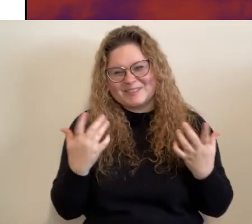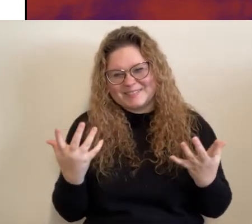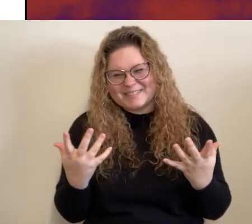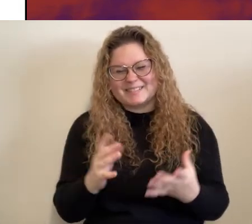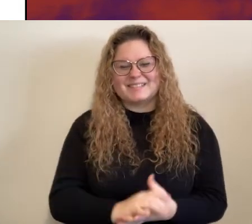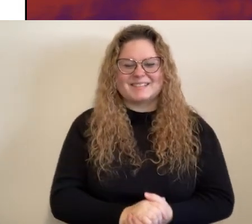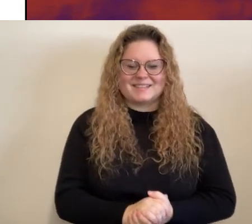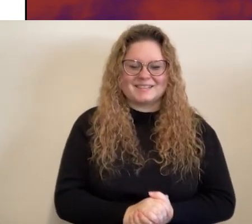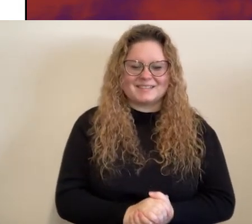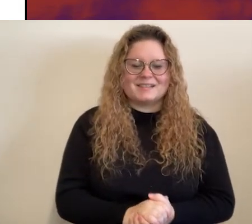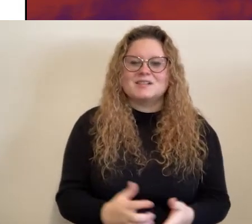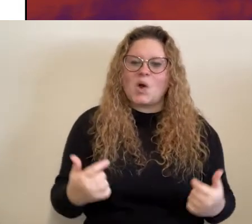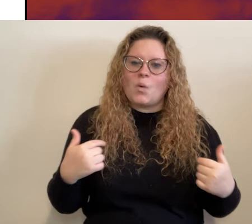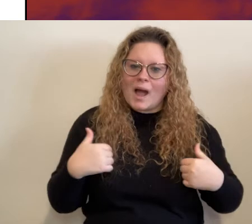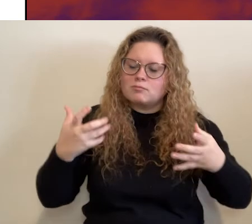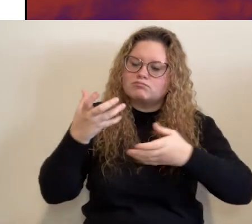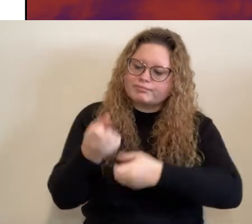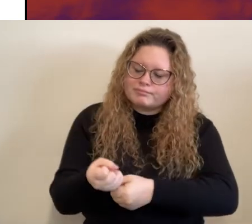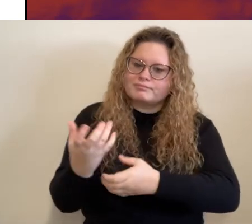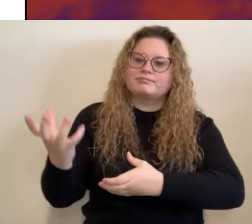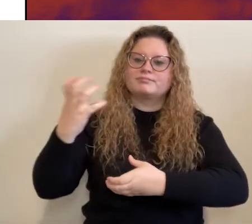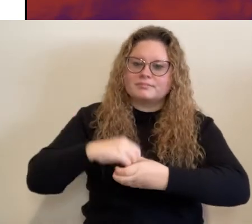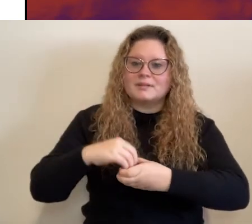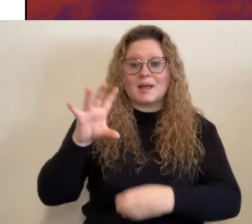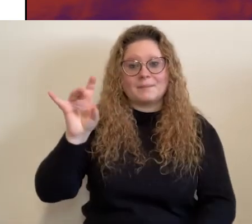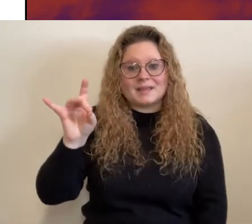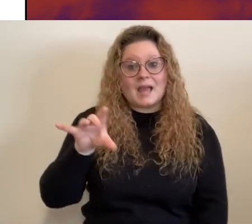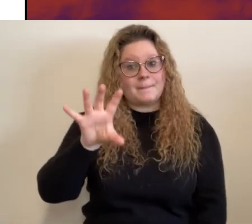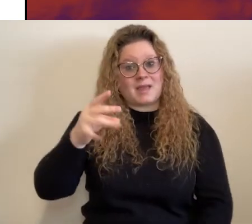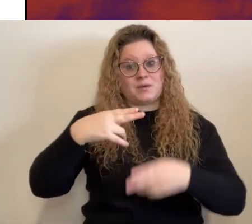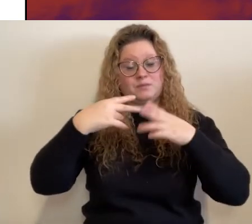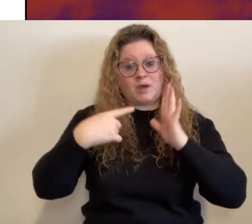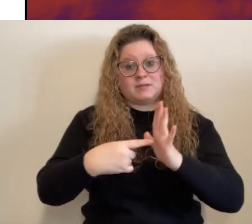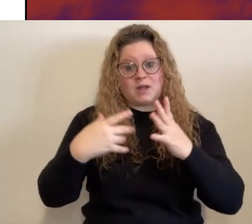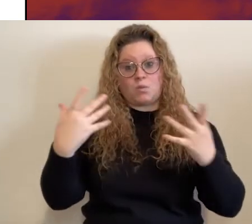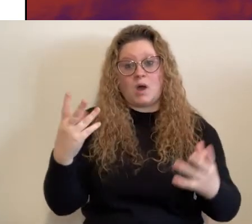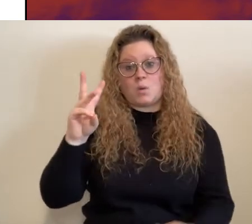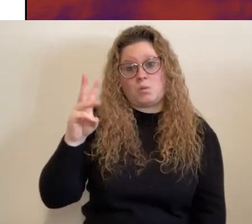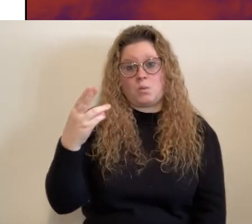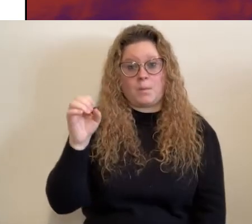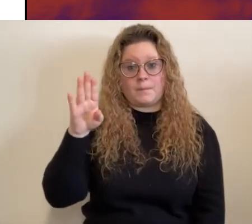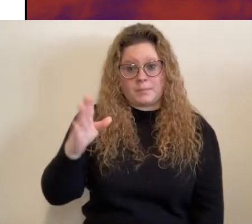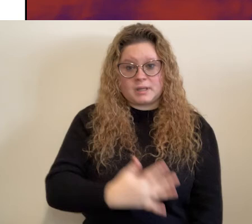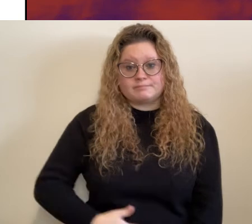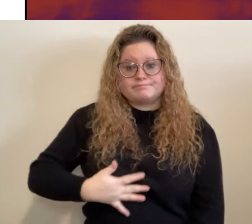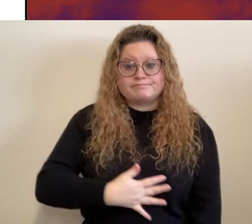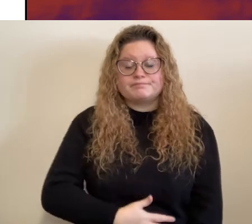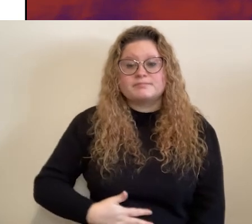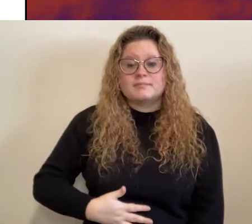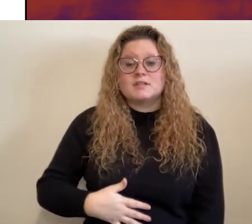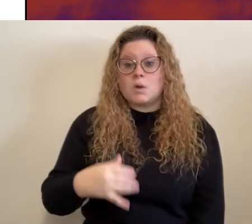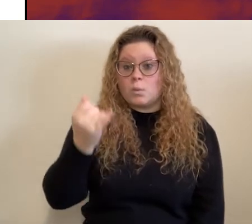so I honored that. And the pink is also representative of the womb. And one of the teachings in Kundalini Yoga is